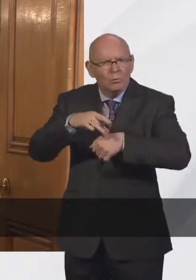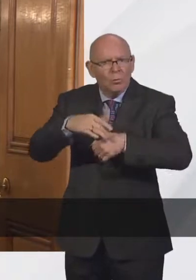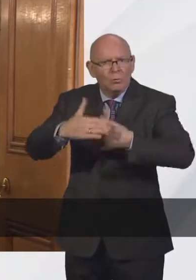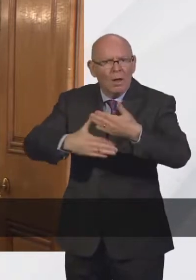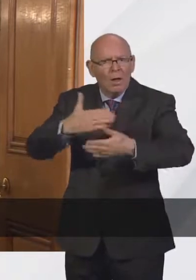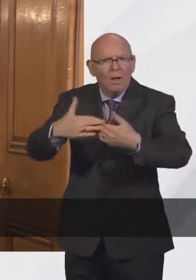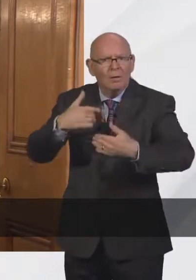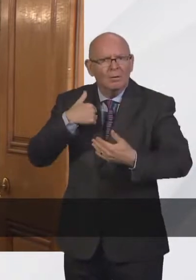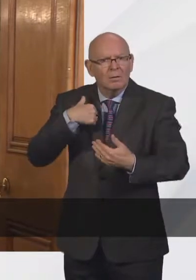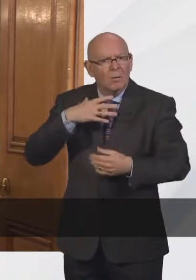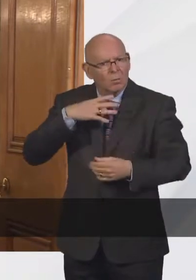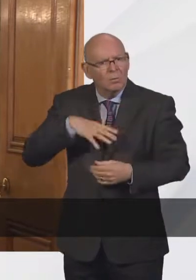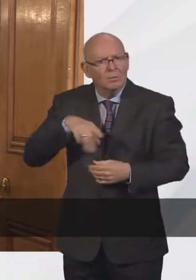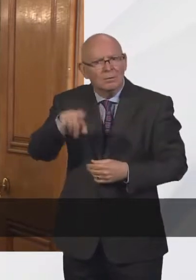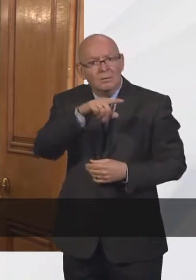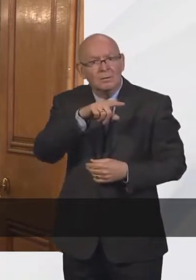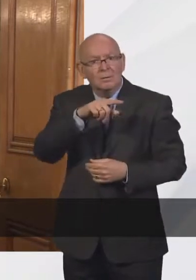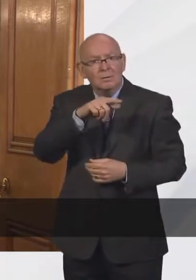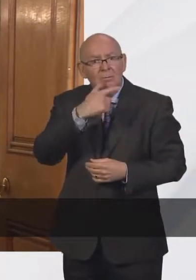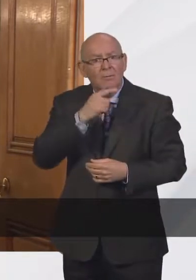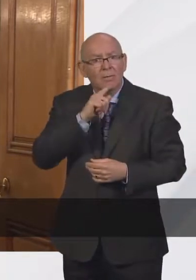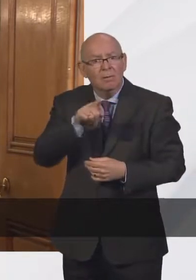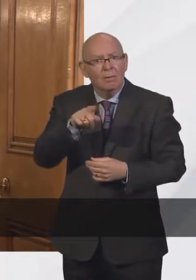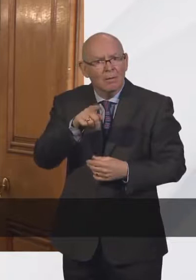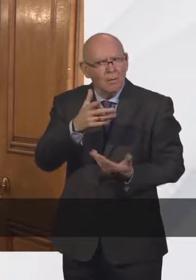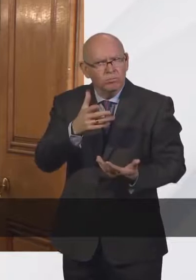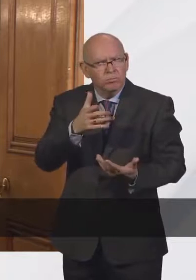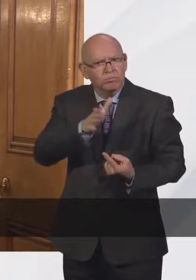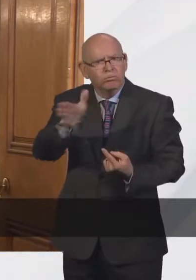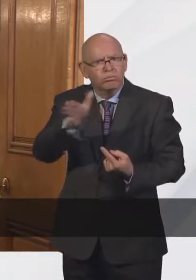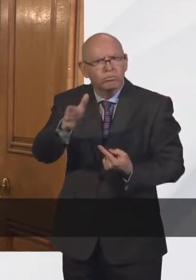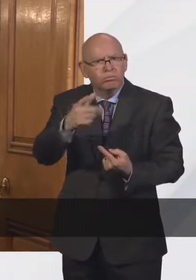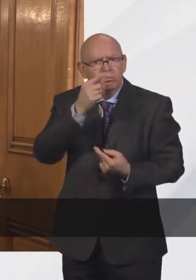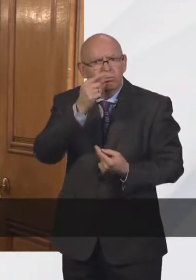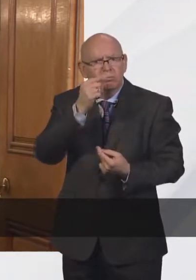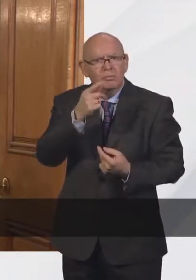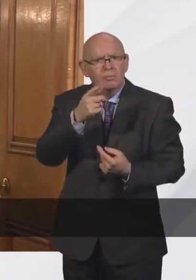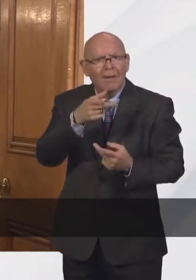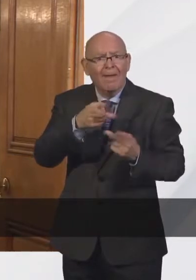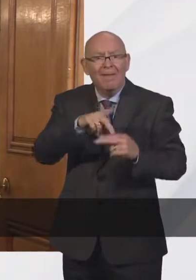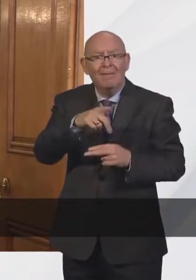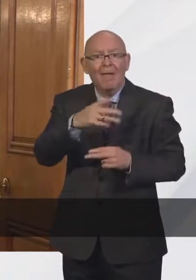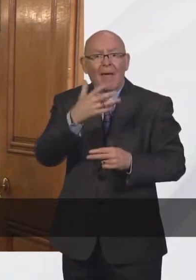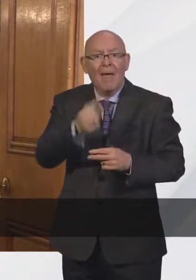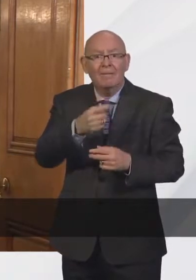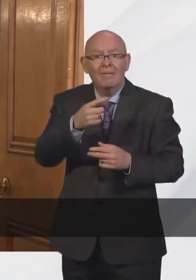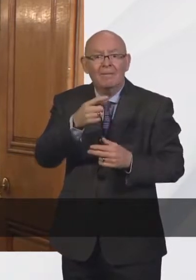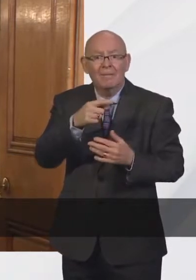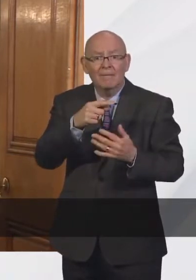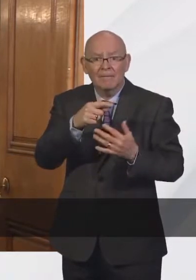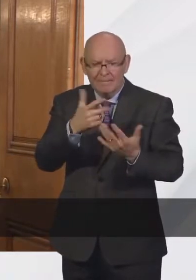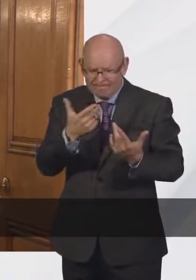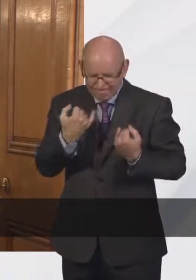to your doctor, go to A&E. One of the most important successes that we've had